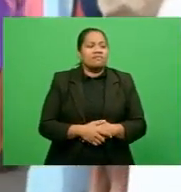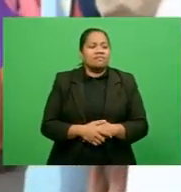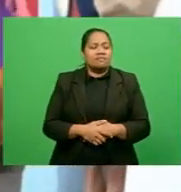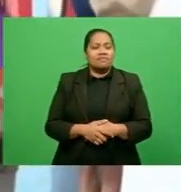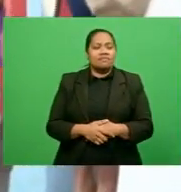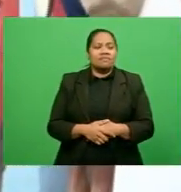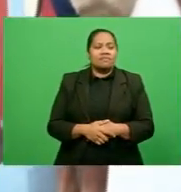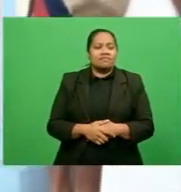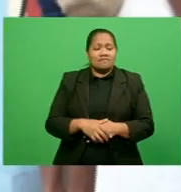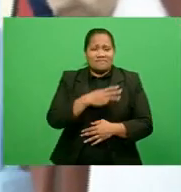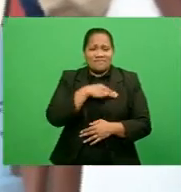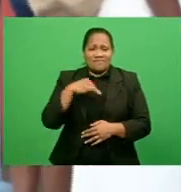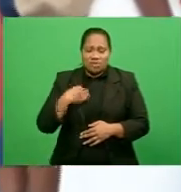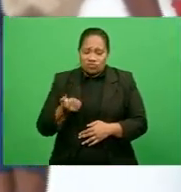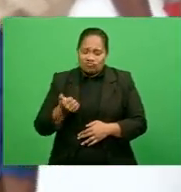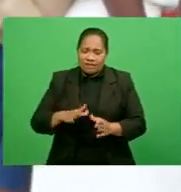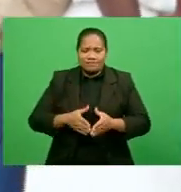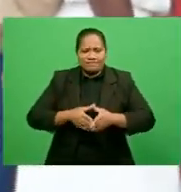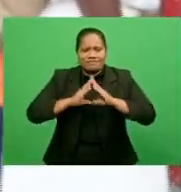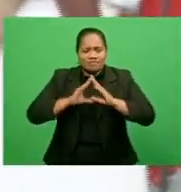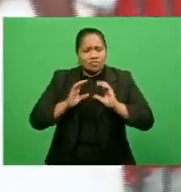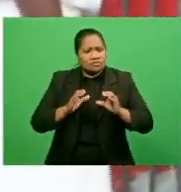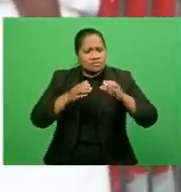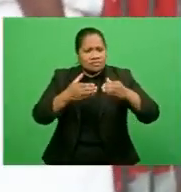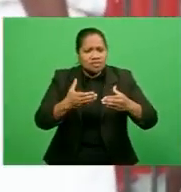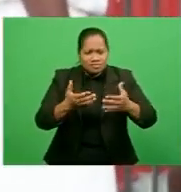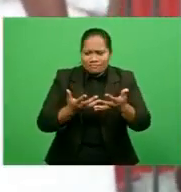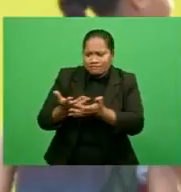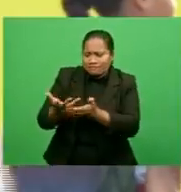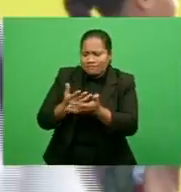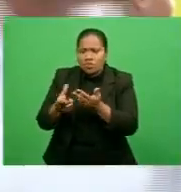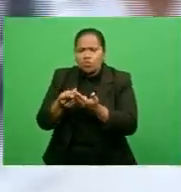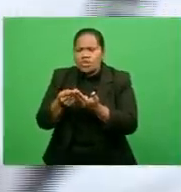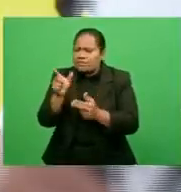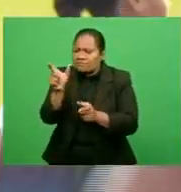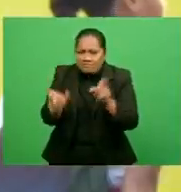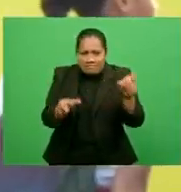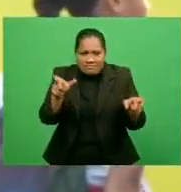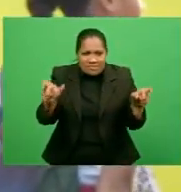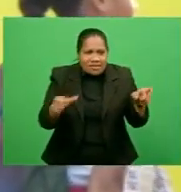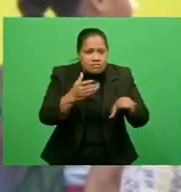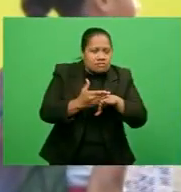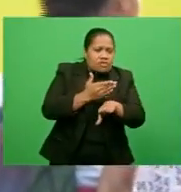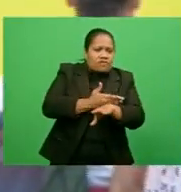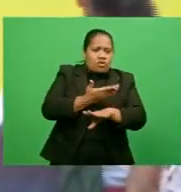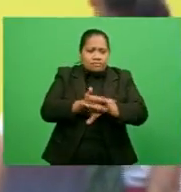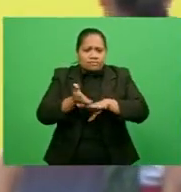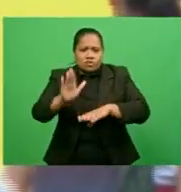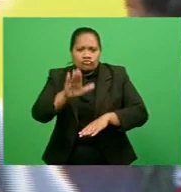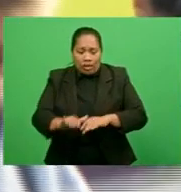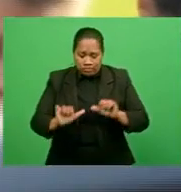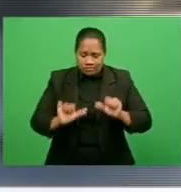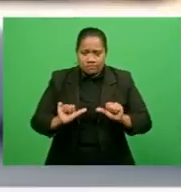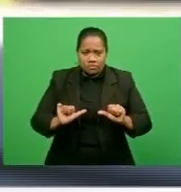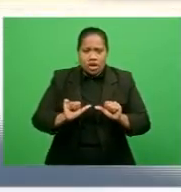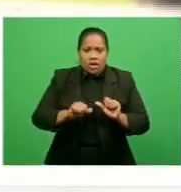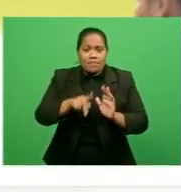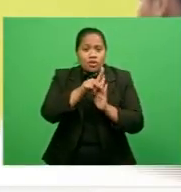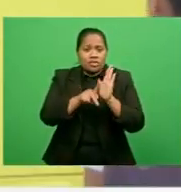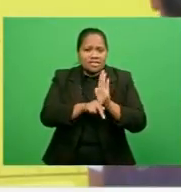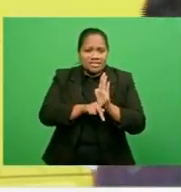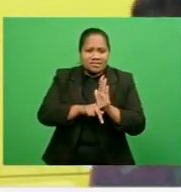ministry has set up a committee to consult with stakeholders before a new child protection policy is drafted. Committee member